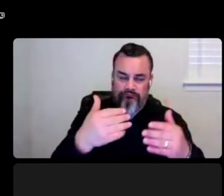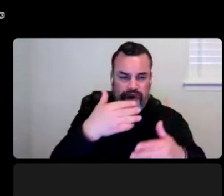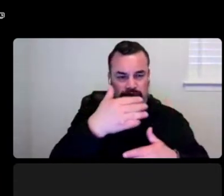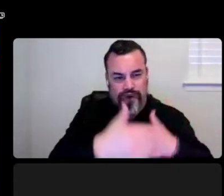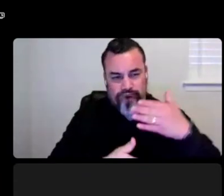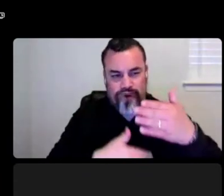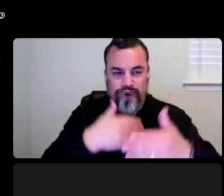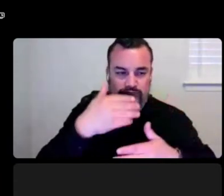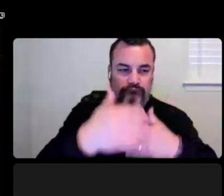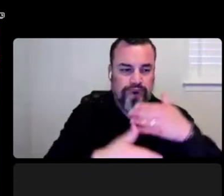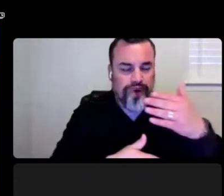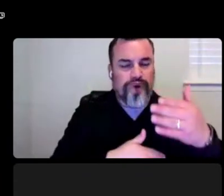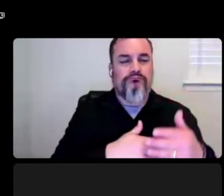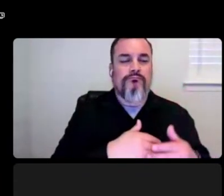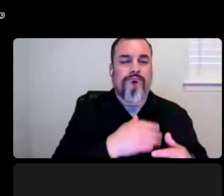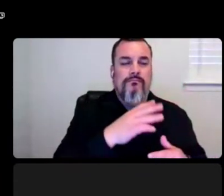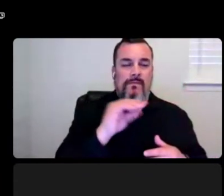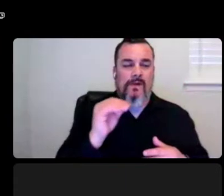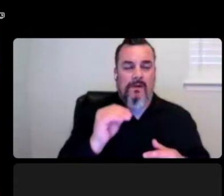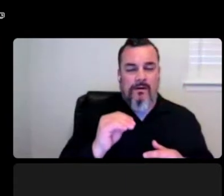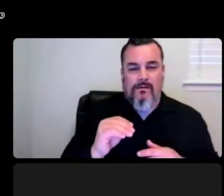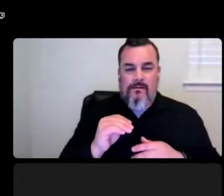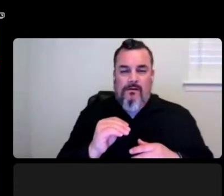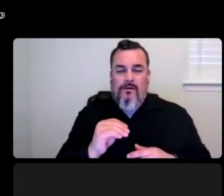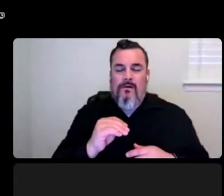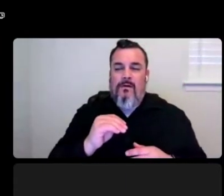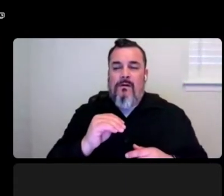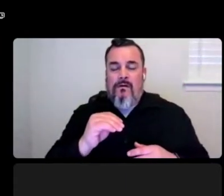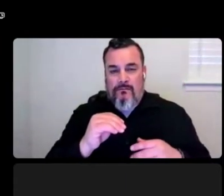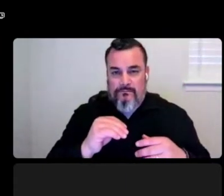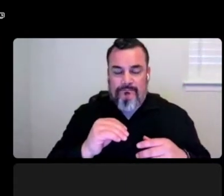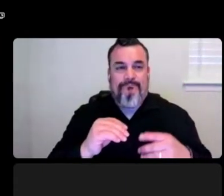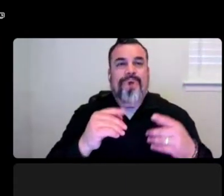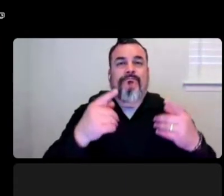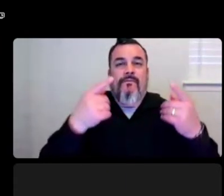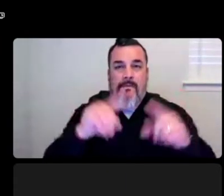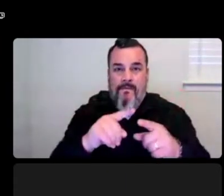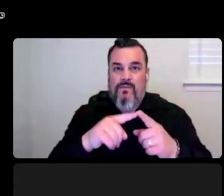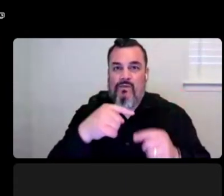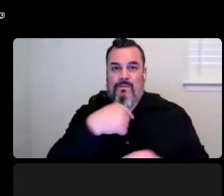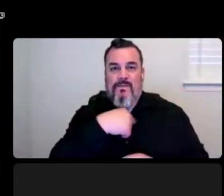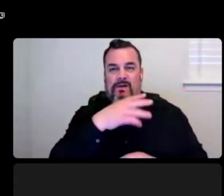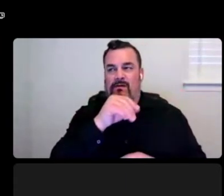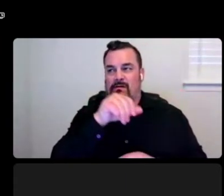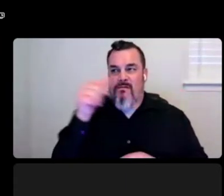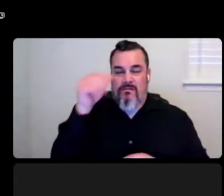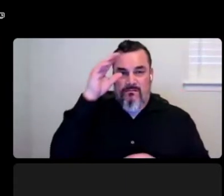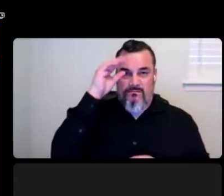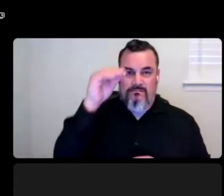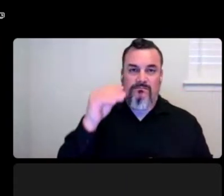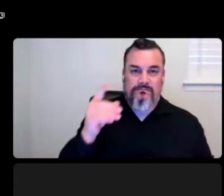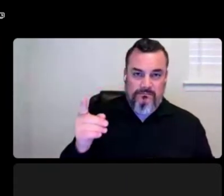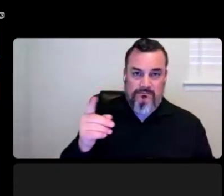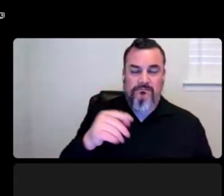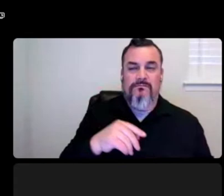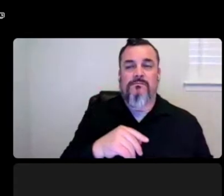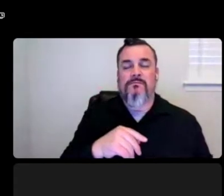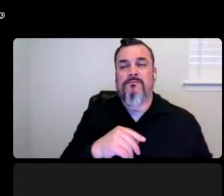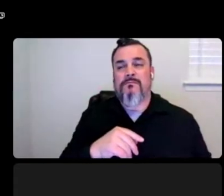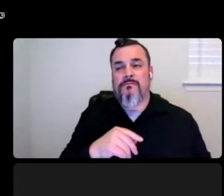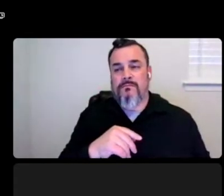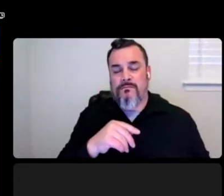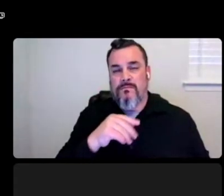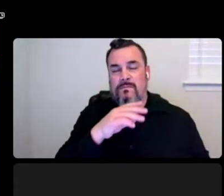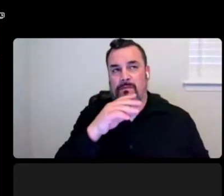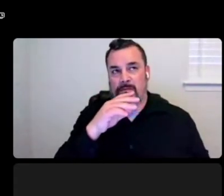process, and lo and behold, it came down to me and another gentleman and a